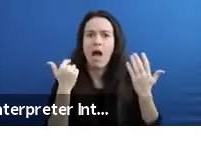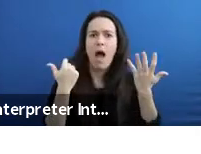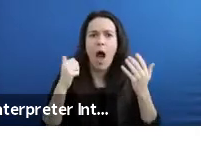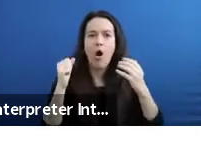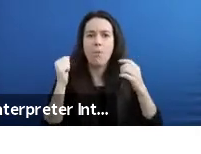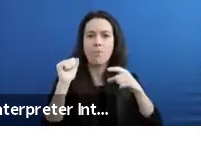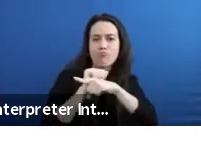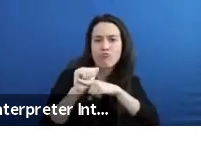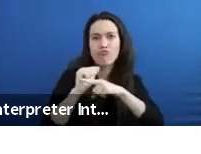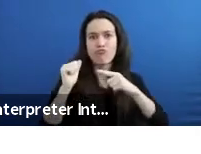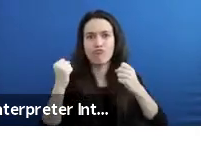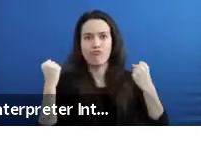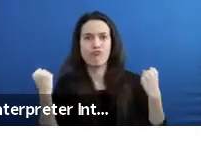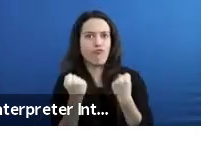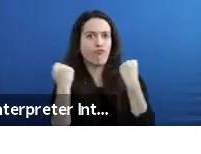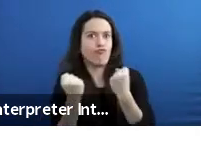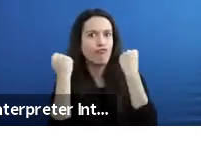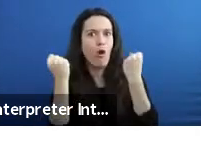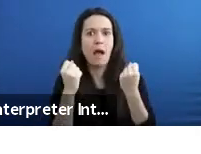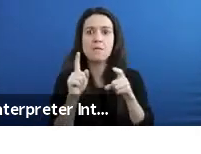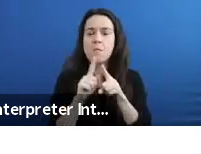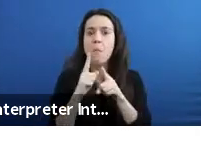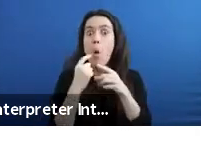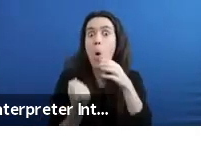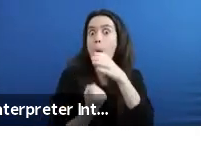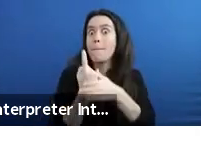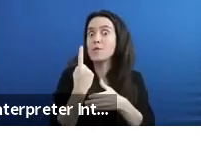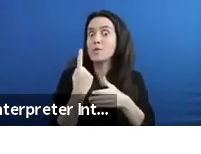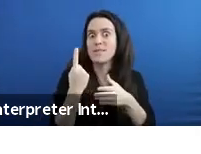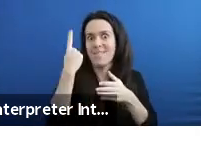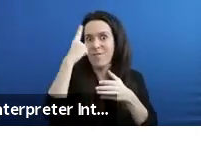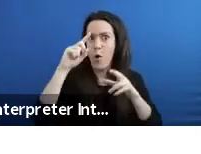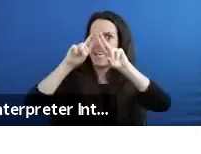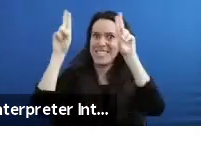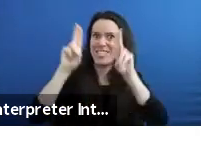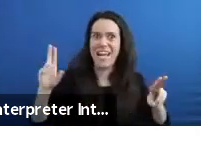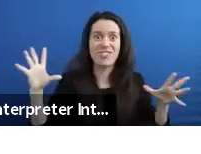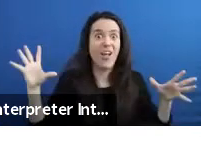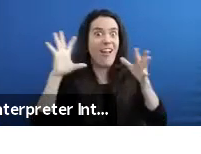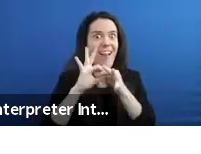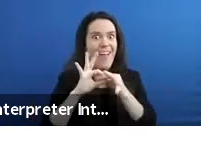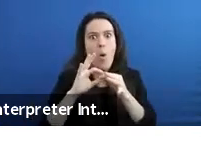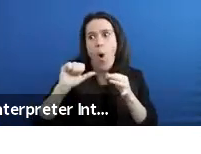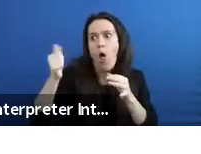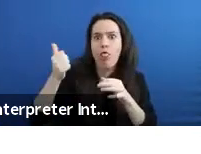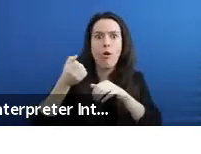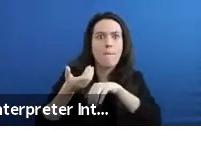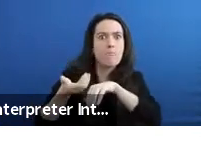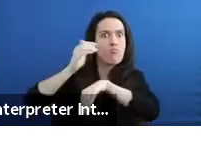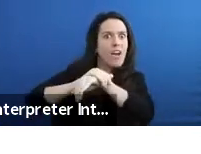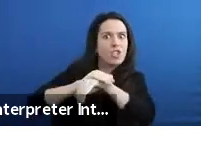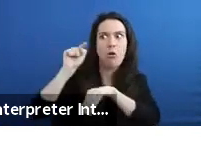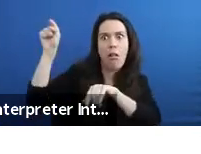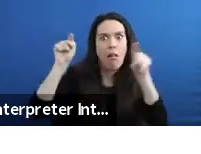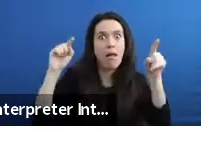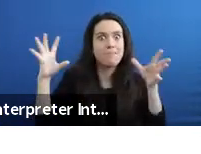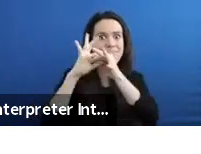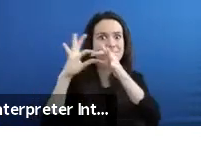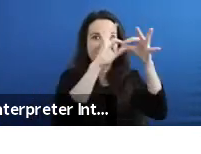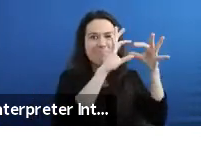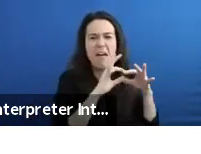and also some opportunities to internationalize and get in touch with other professionals from other European countries